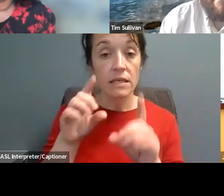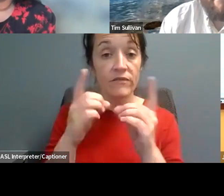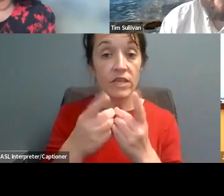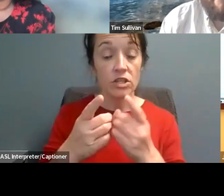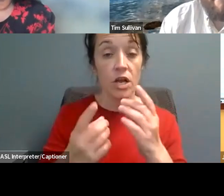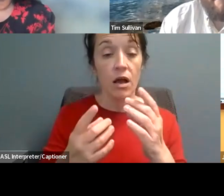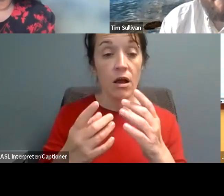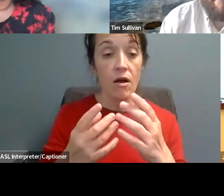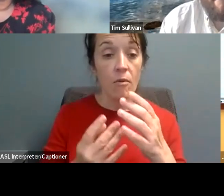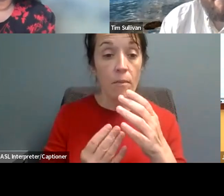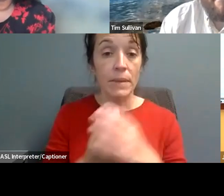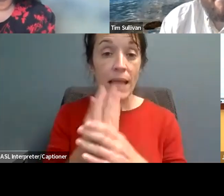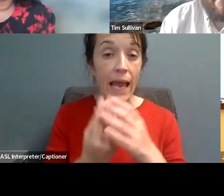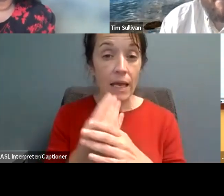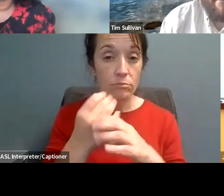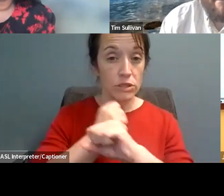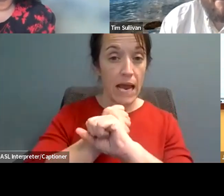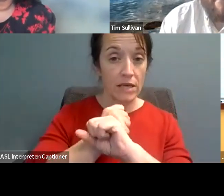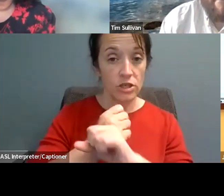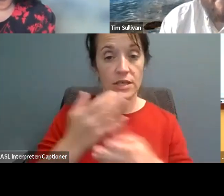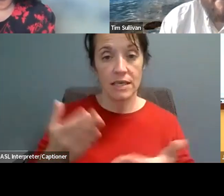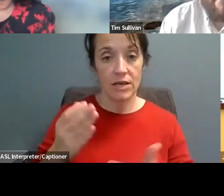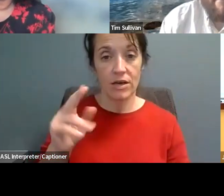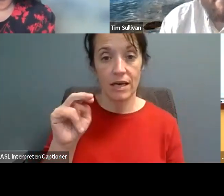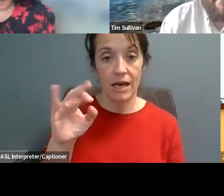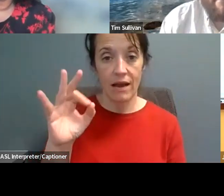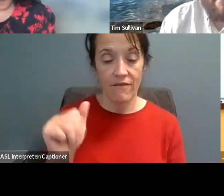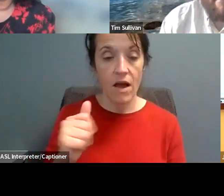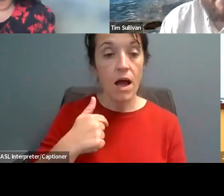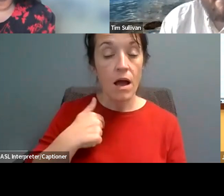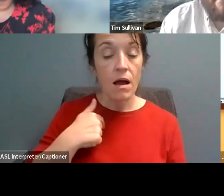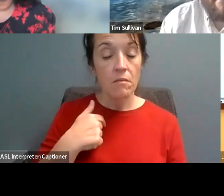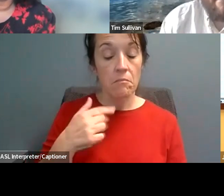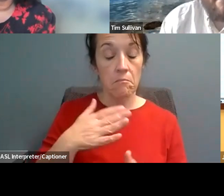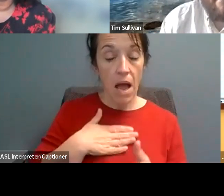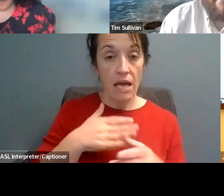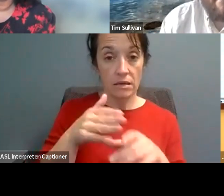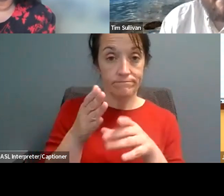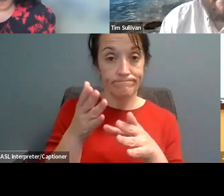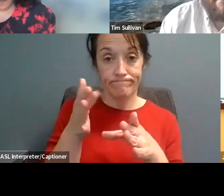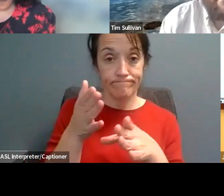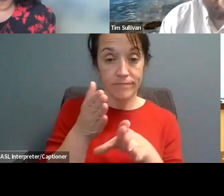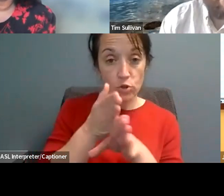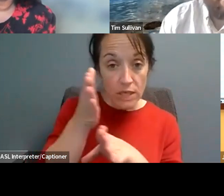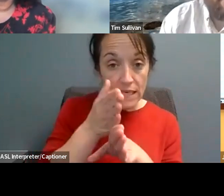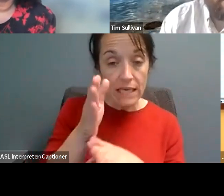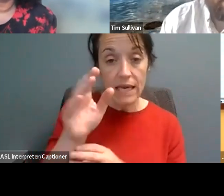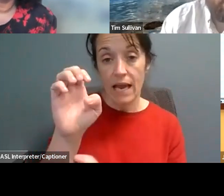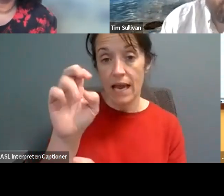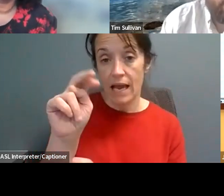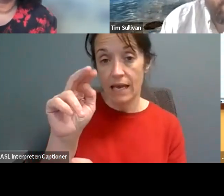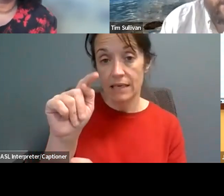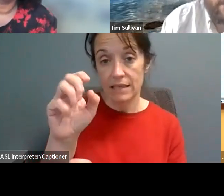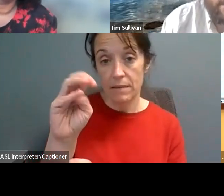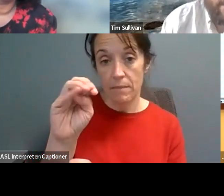Protection here at NIFA. I am an entomologist by training, and I've worked in specialty crop agriculture for